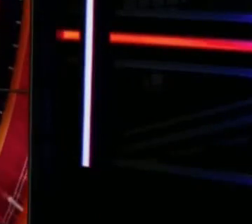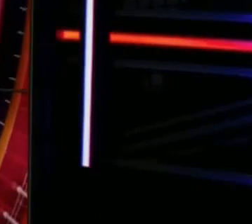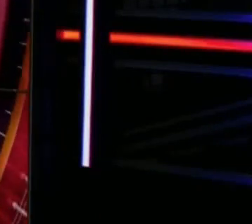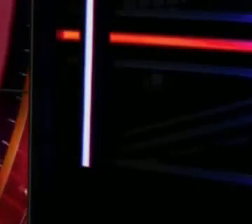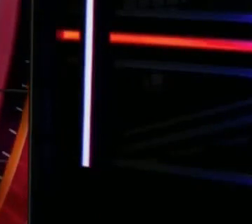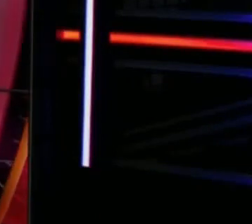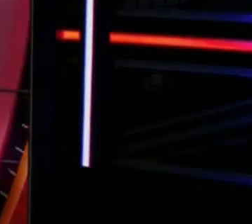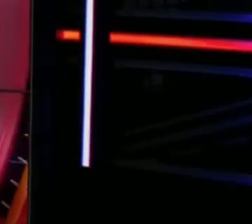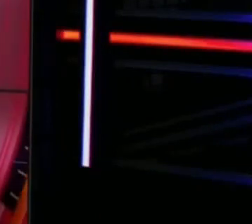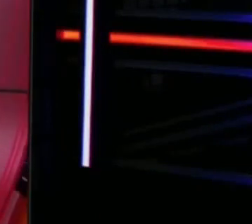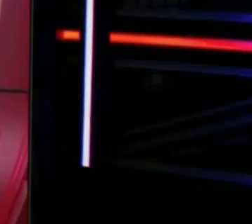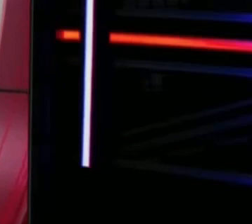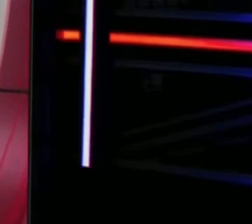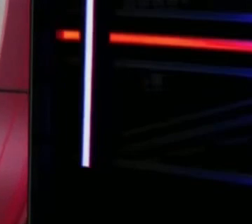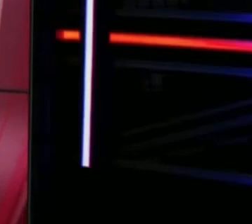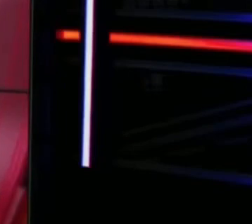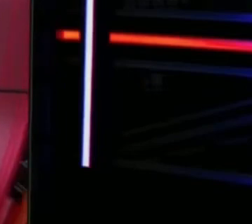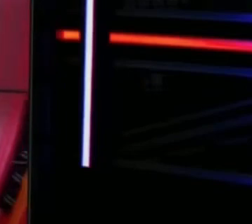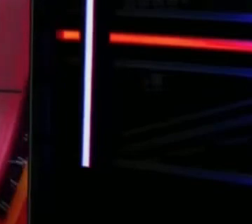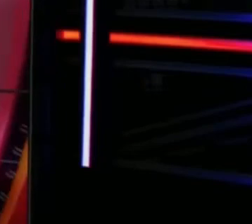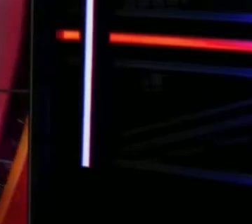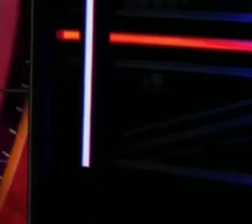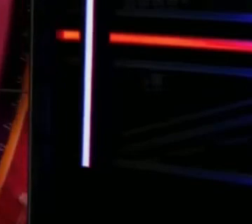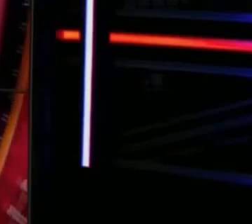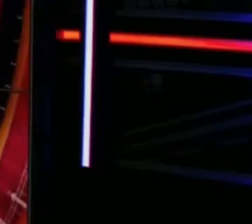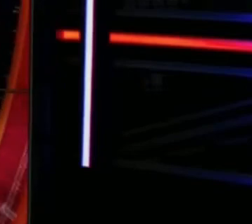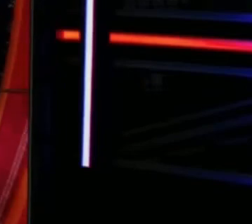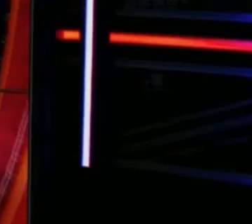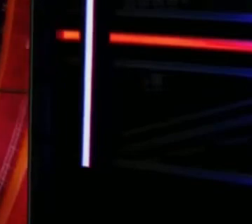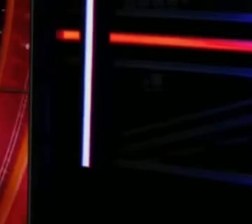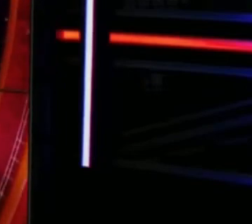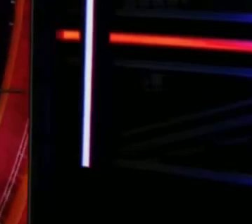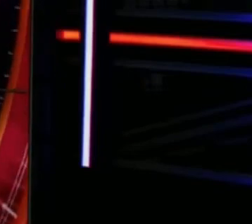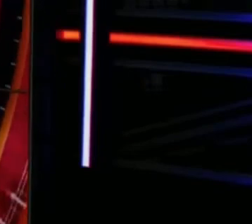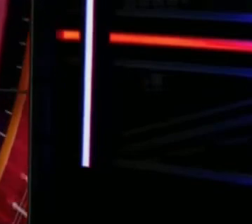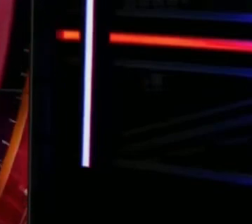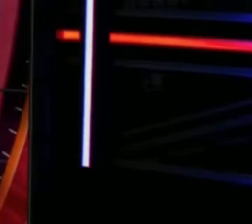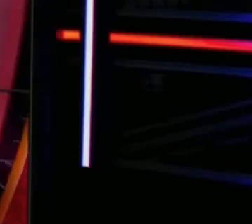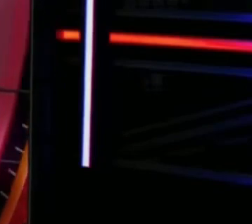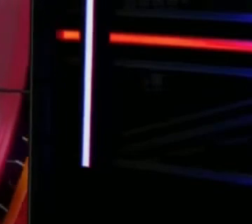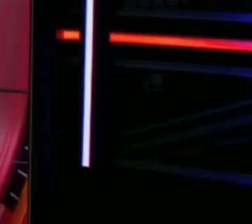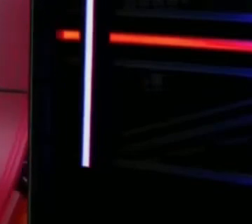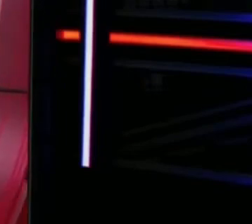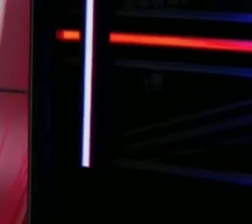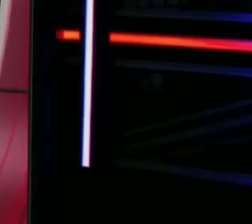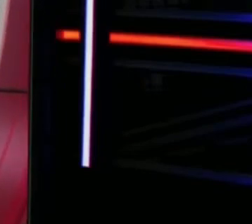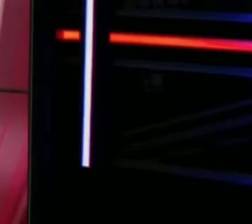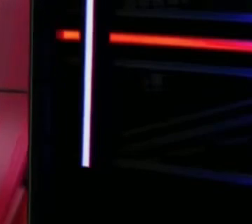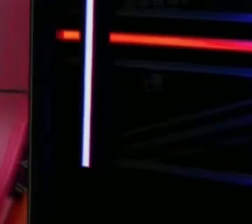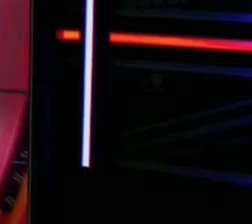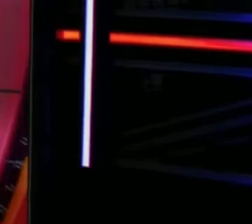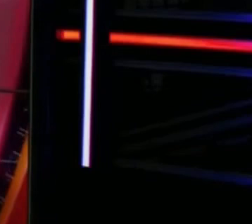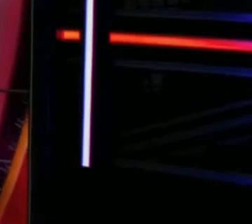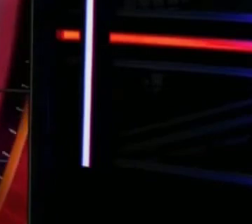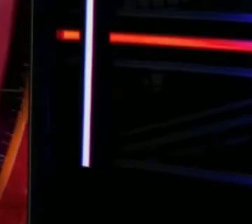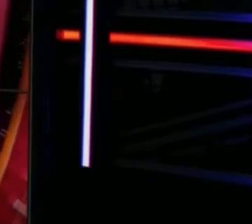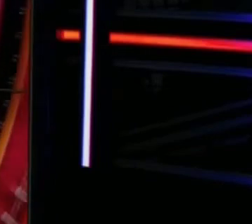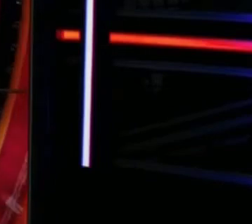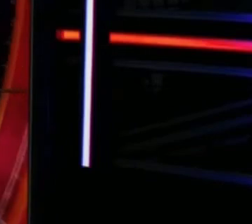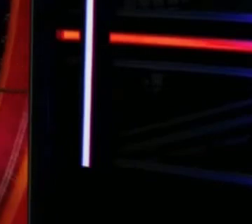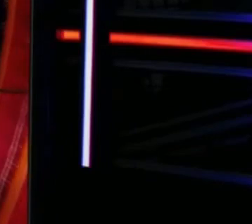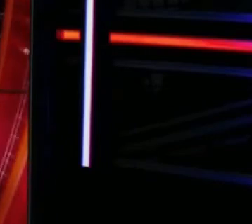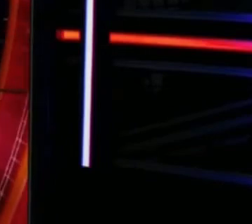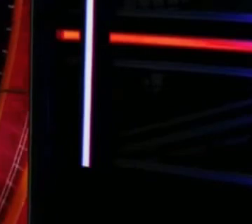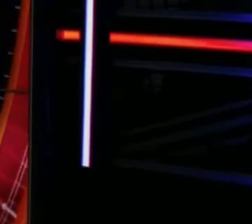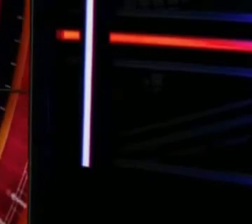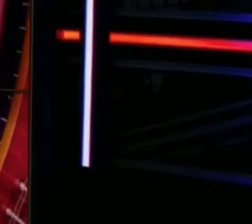Today, something sad news happened in Brazil. Bolsonaro supporters storm the government buildings, picking the Supreme